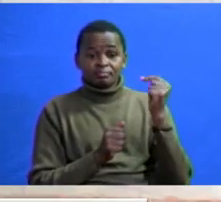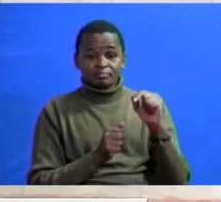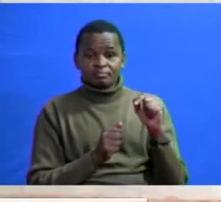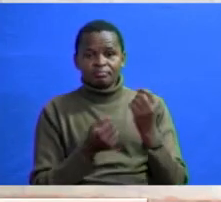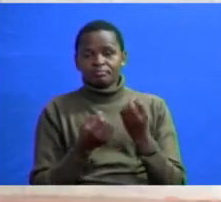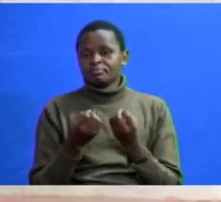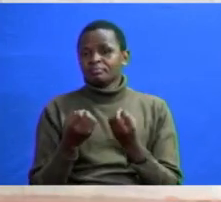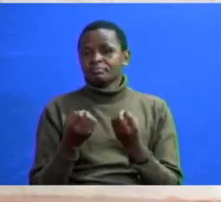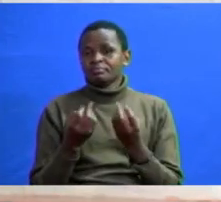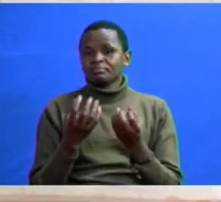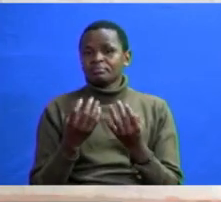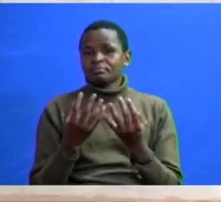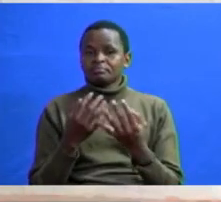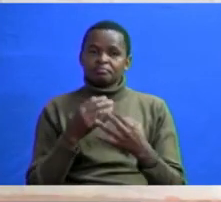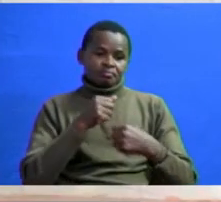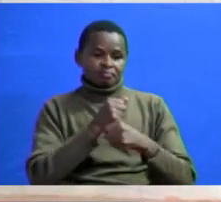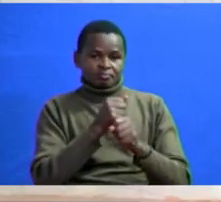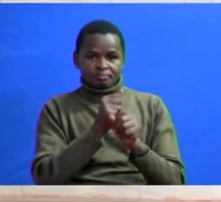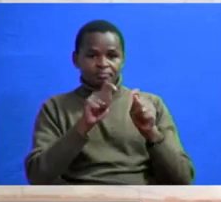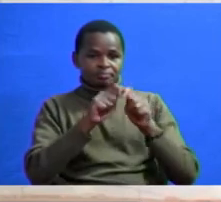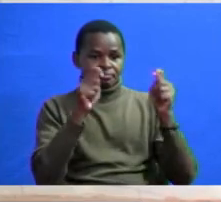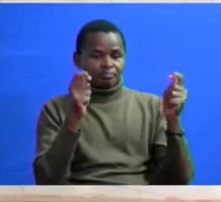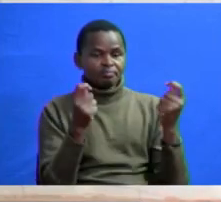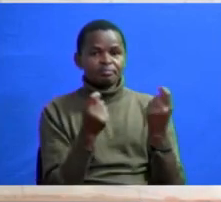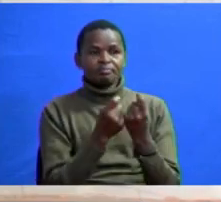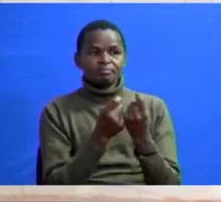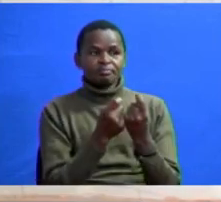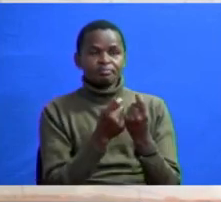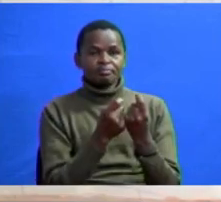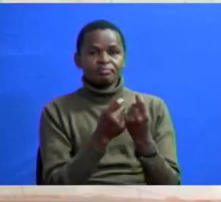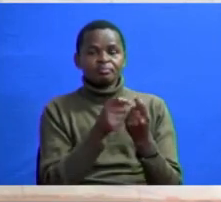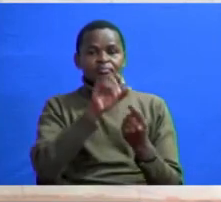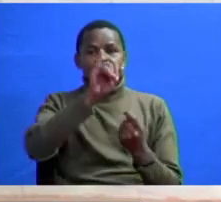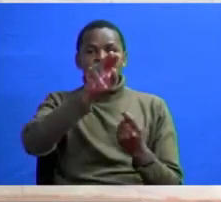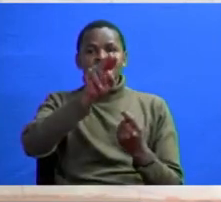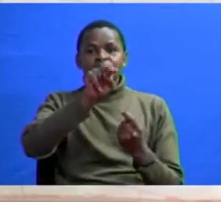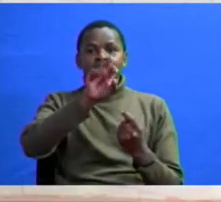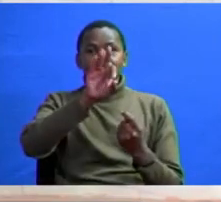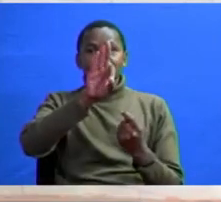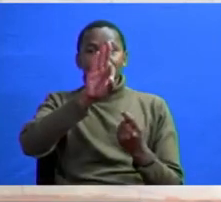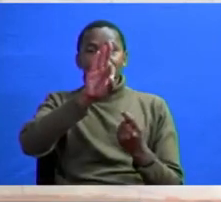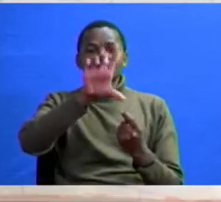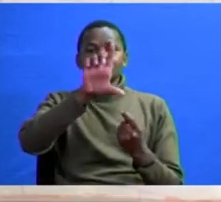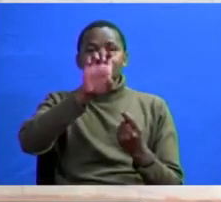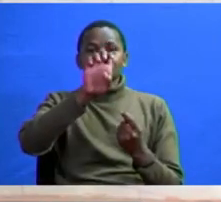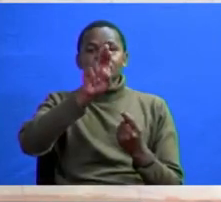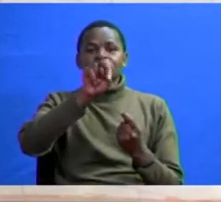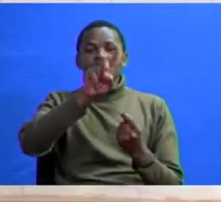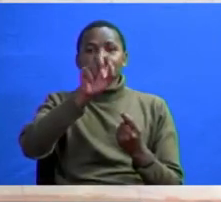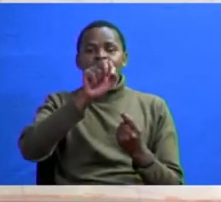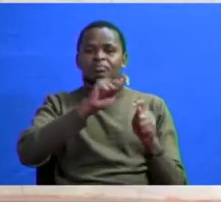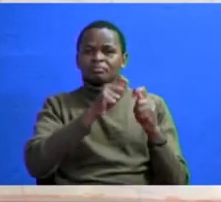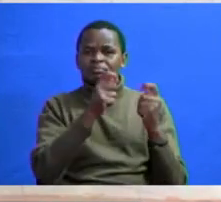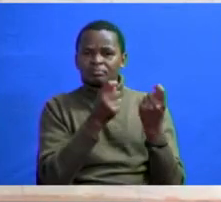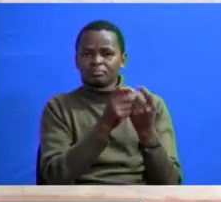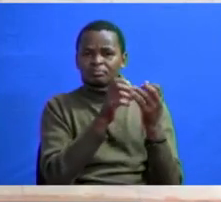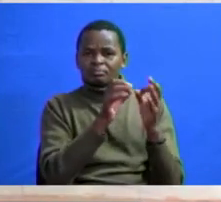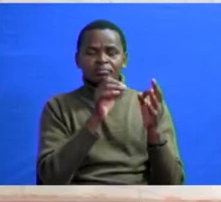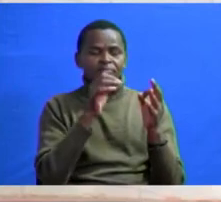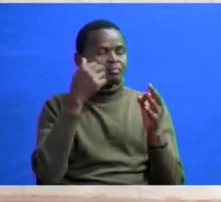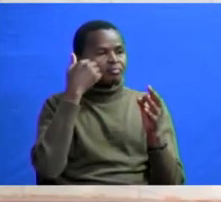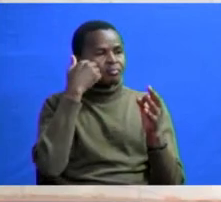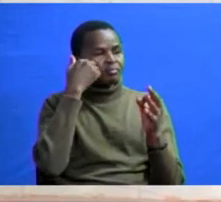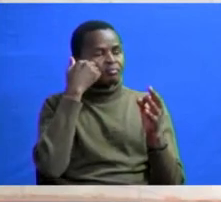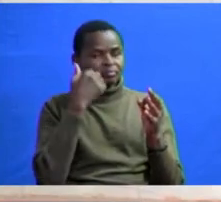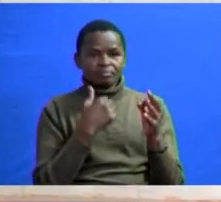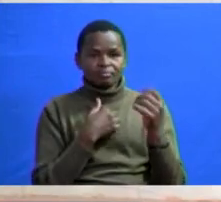many forms or types. Influenza comes in many types. Are there types of mental illness, or do we